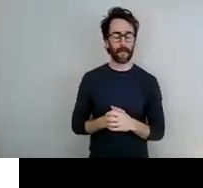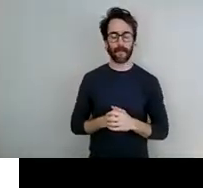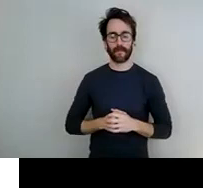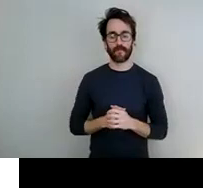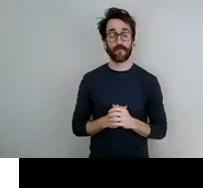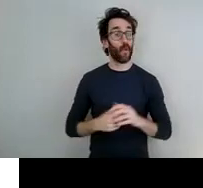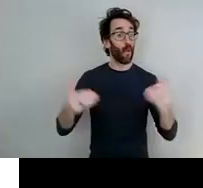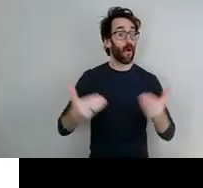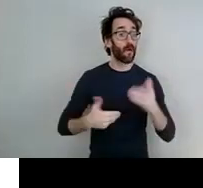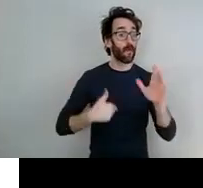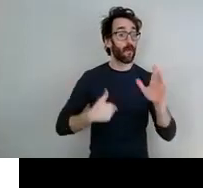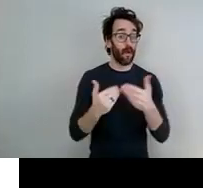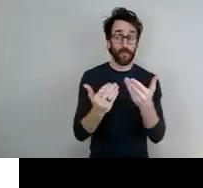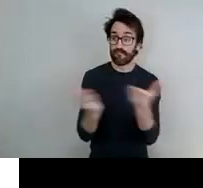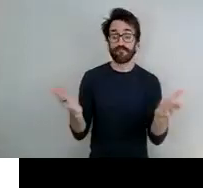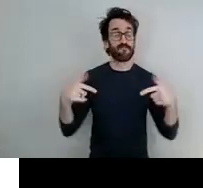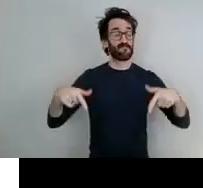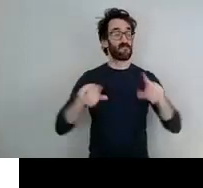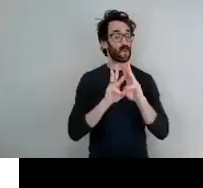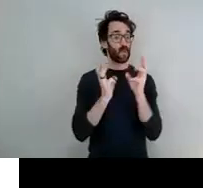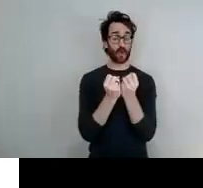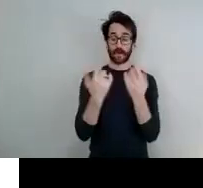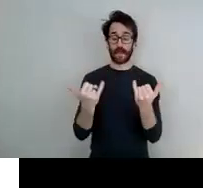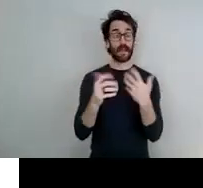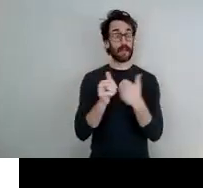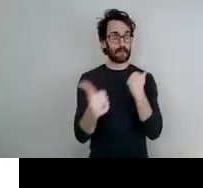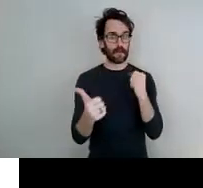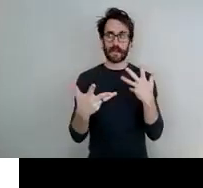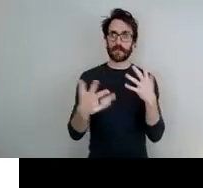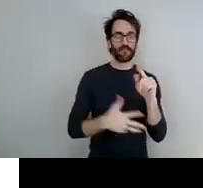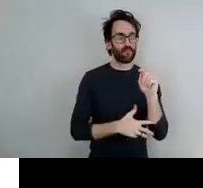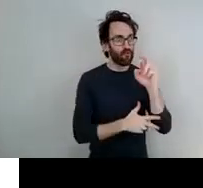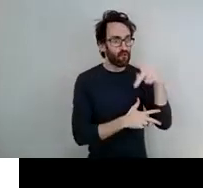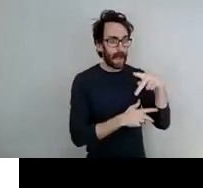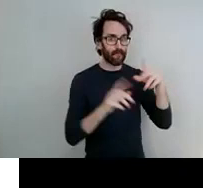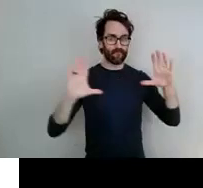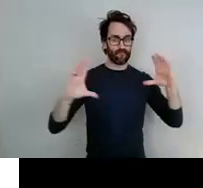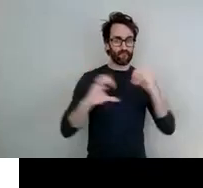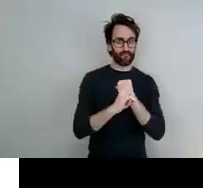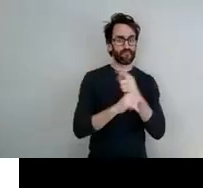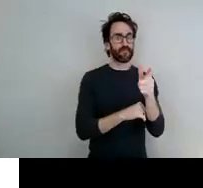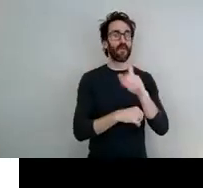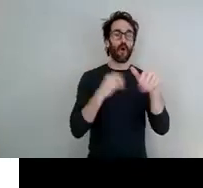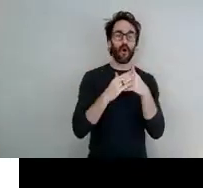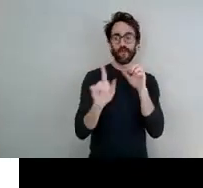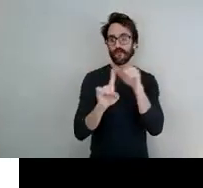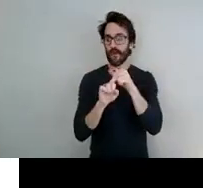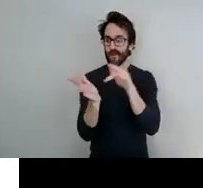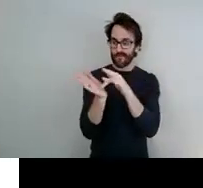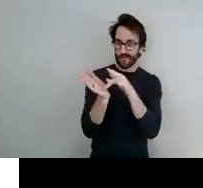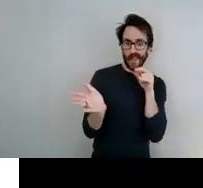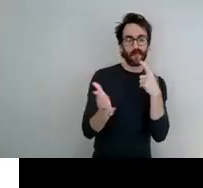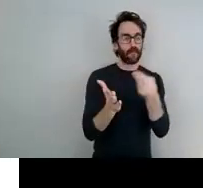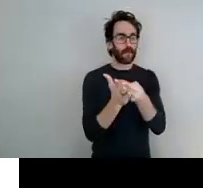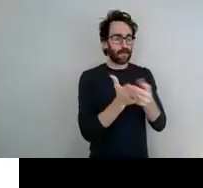Welcome everyone to our webinar today on avoiding the traps of frauds and scams. I'm so pleased to partner with